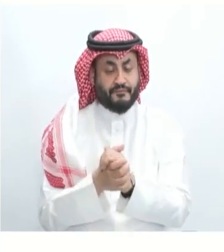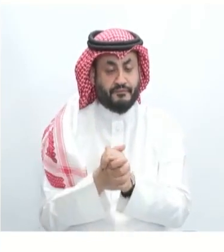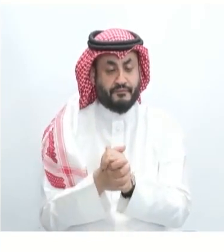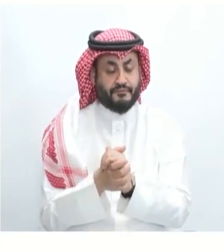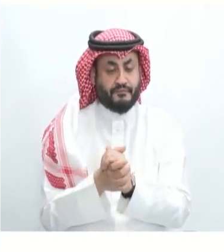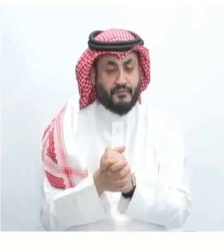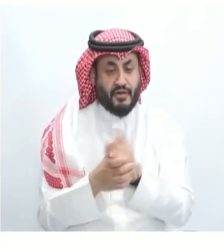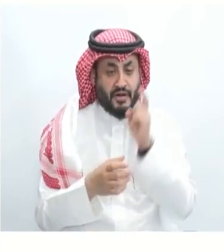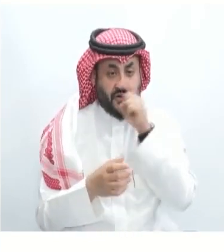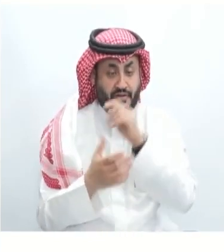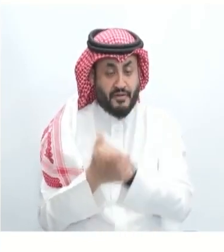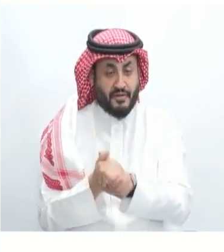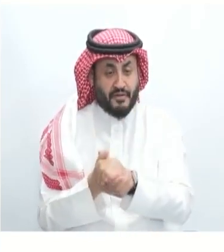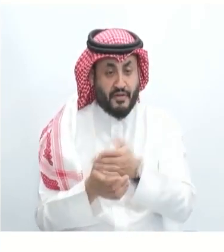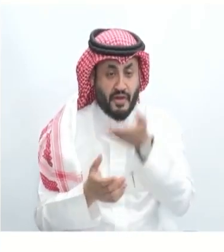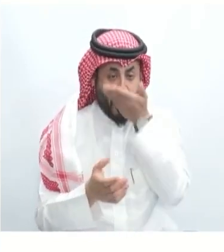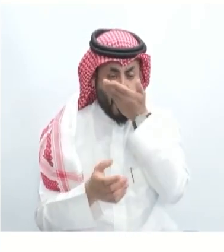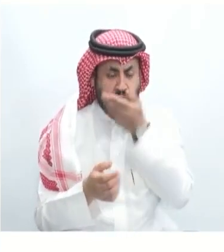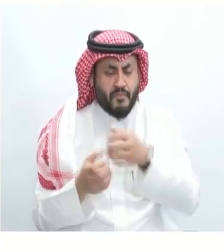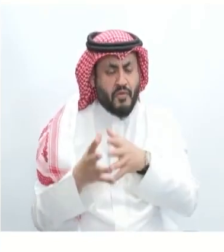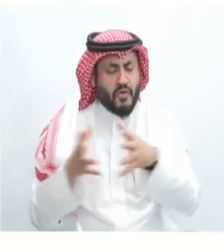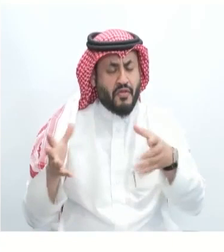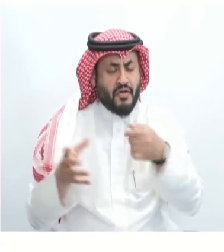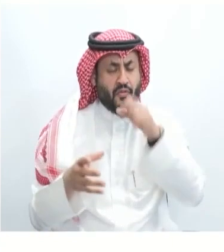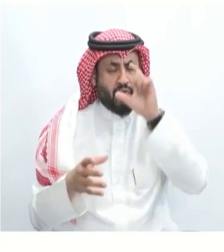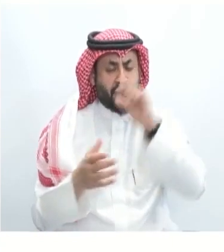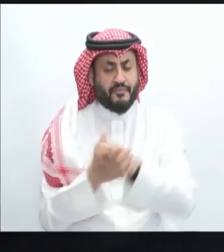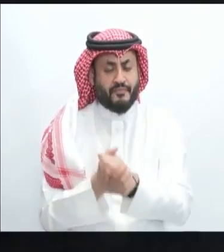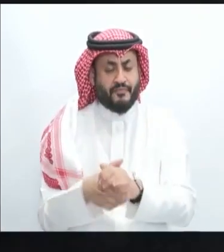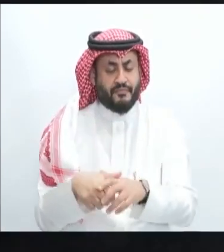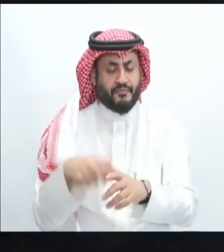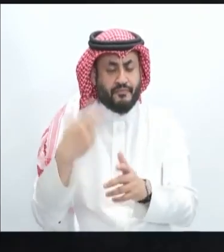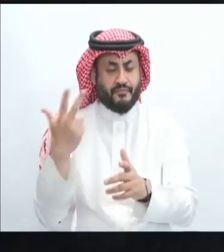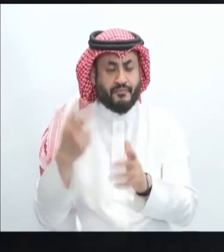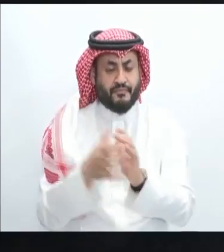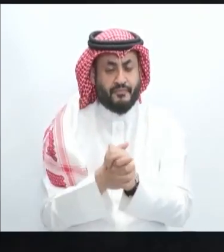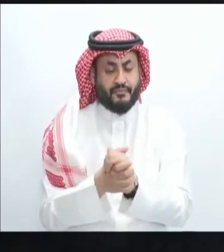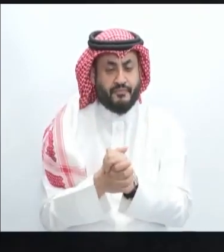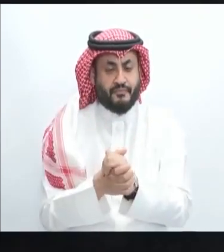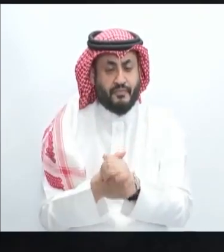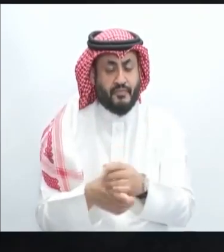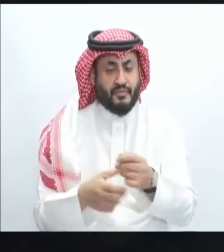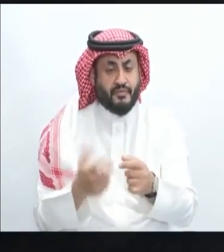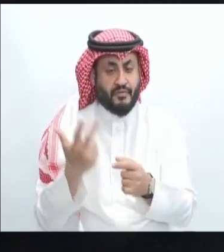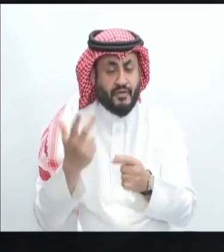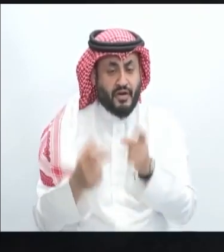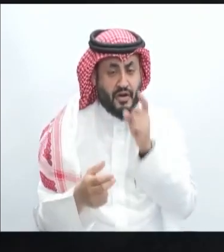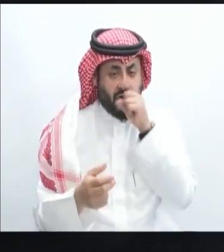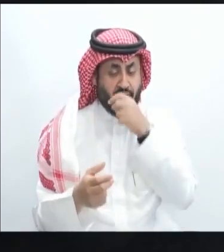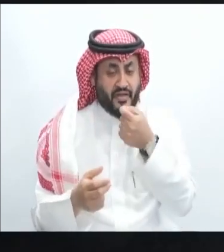we should drink a lot of water, and also number three, we should eat